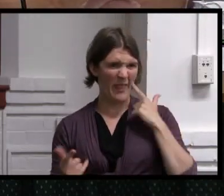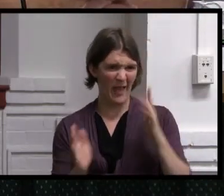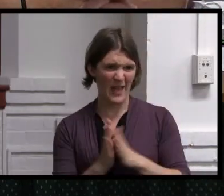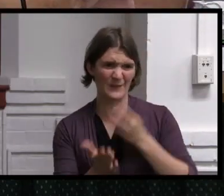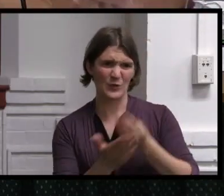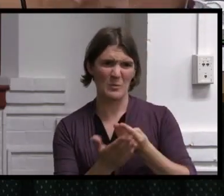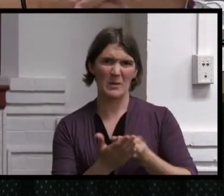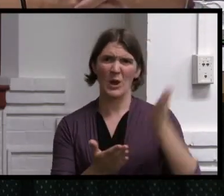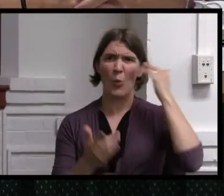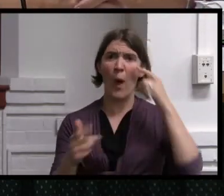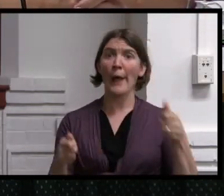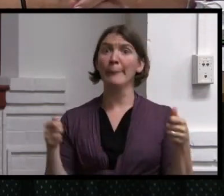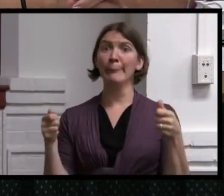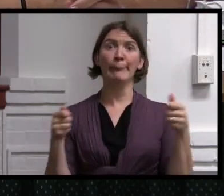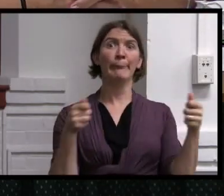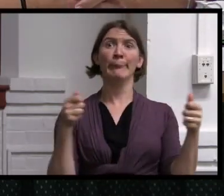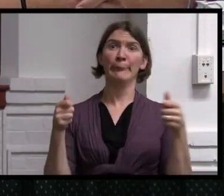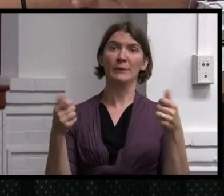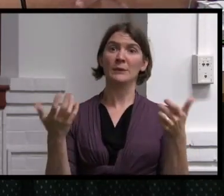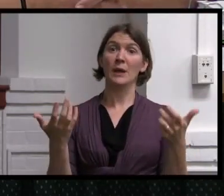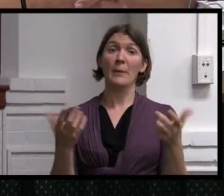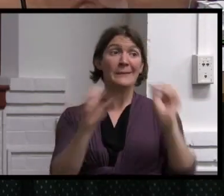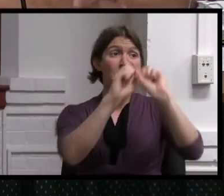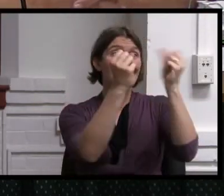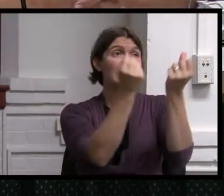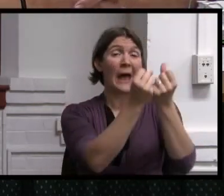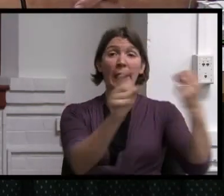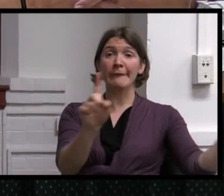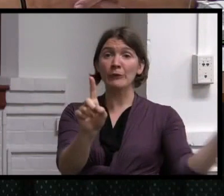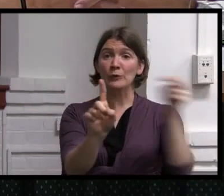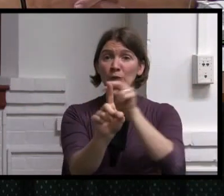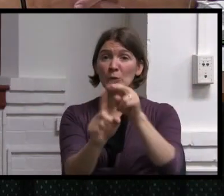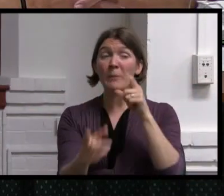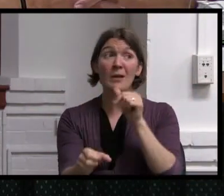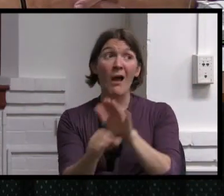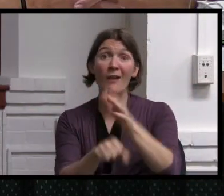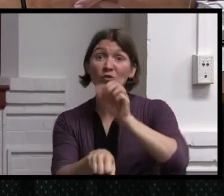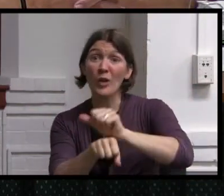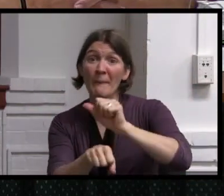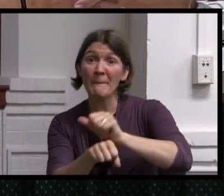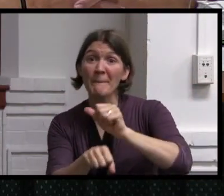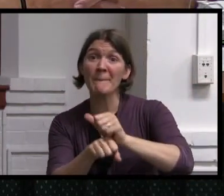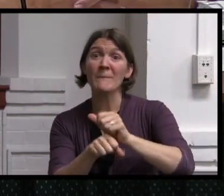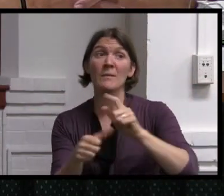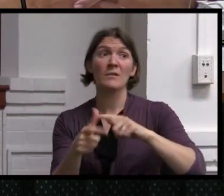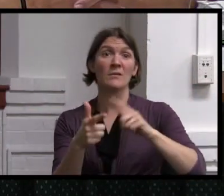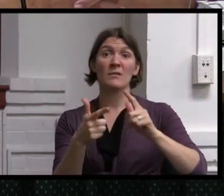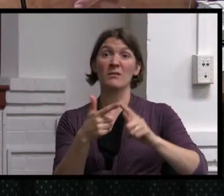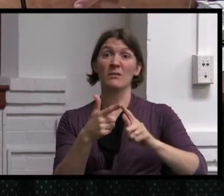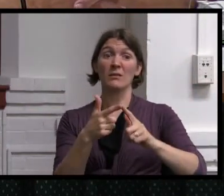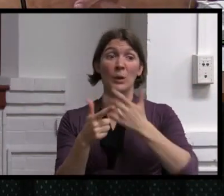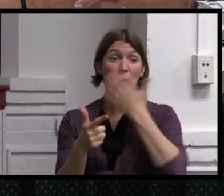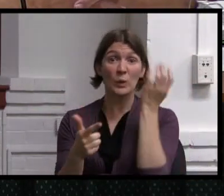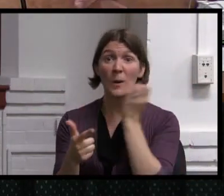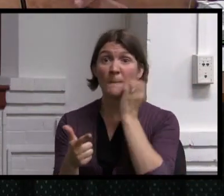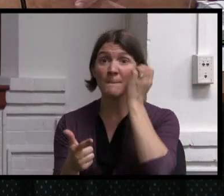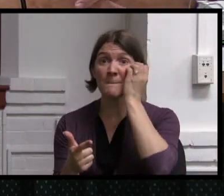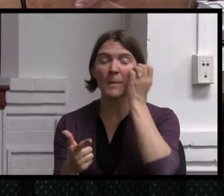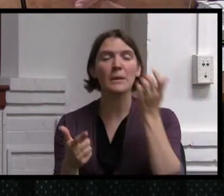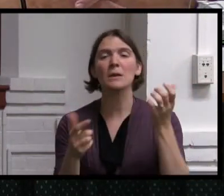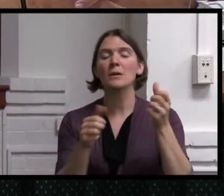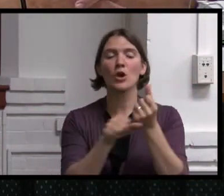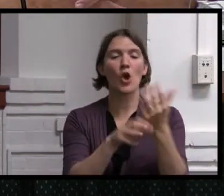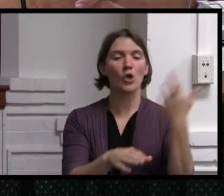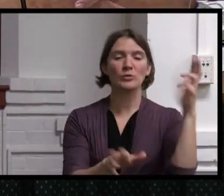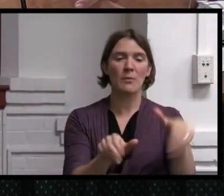exists. And there are societal issues from anywhere from not enough jobs, the causes of homelessness,